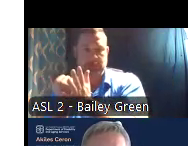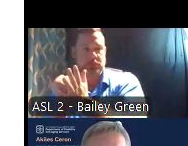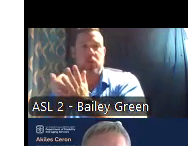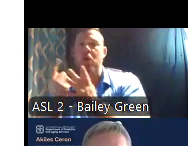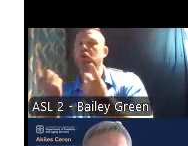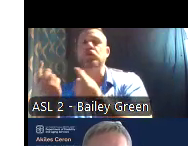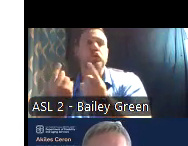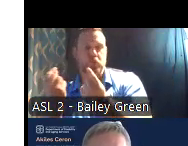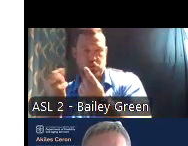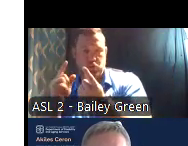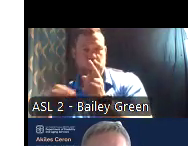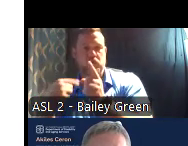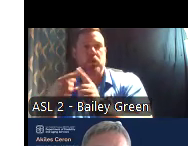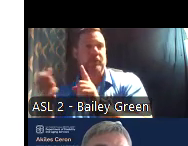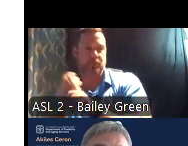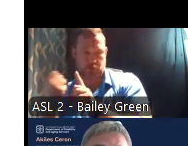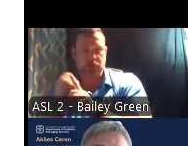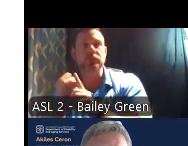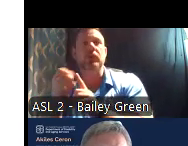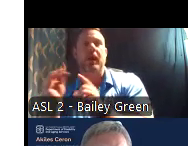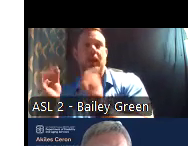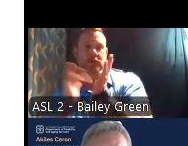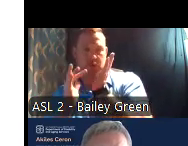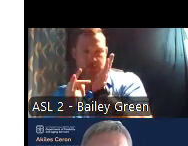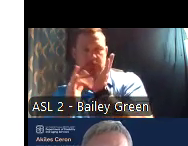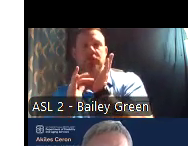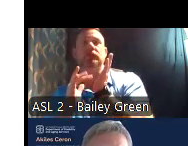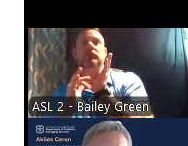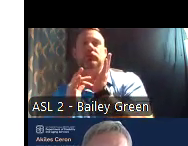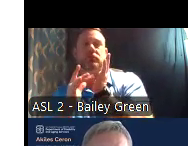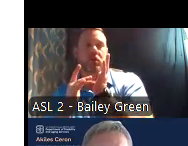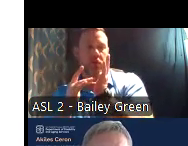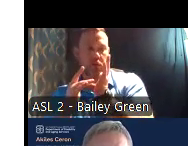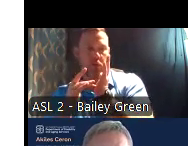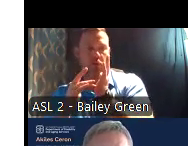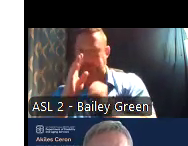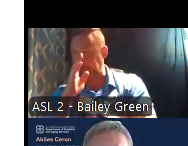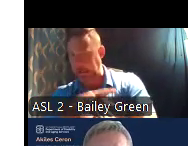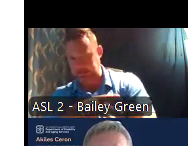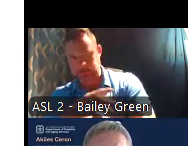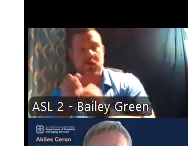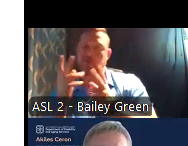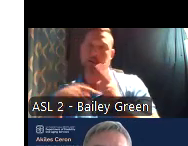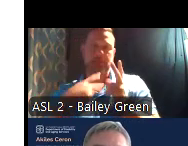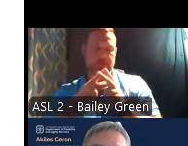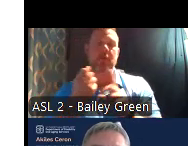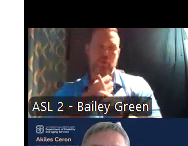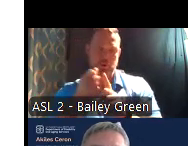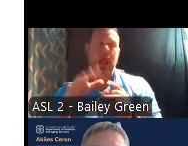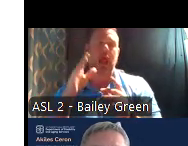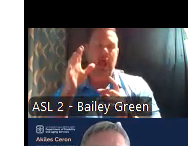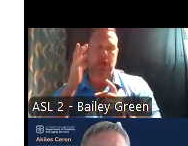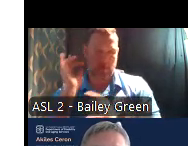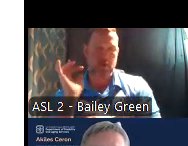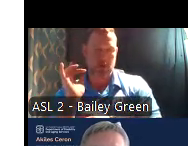is abuse, and exploitation, neglect, and all types of abuse in California.